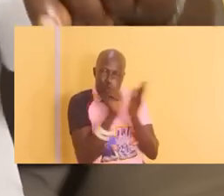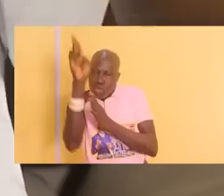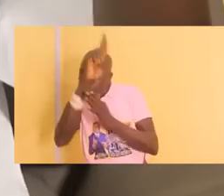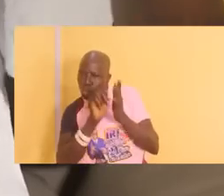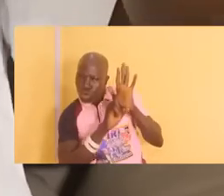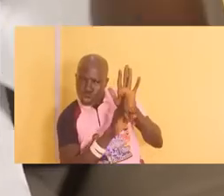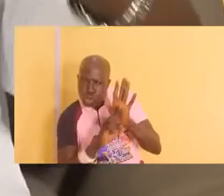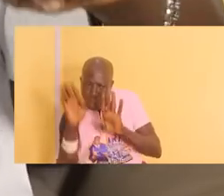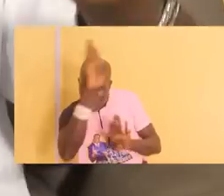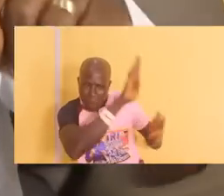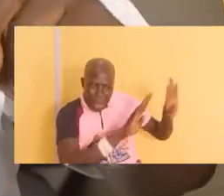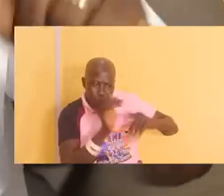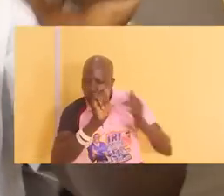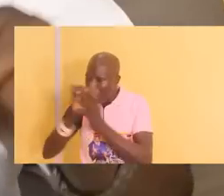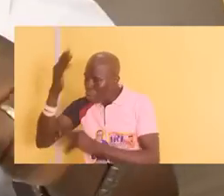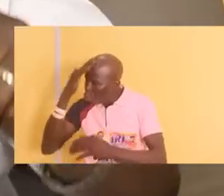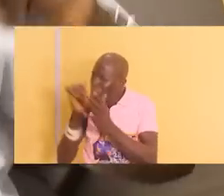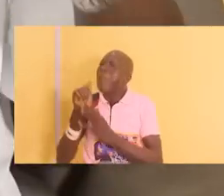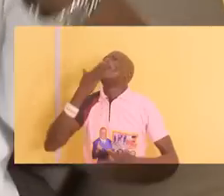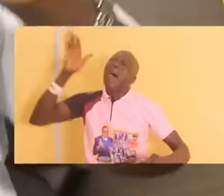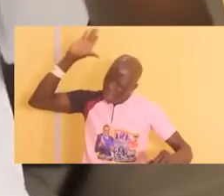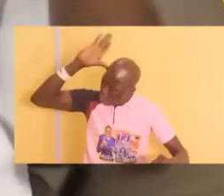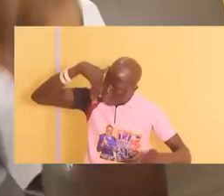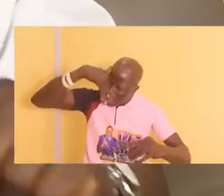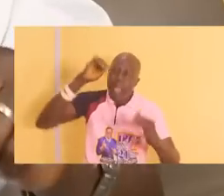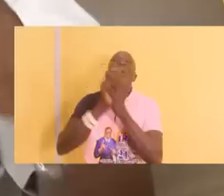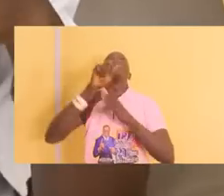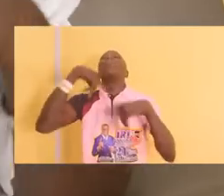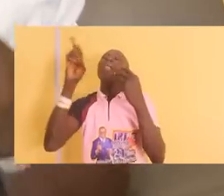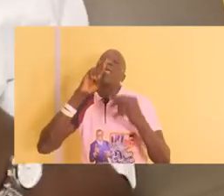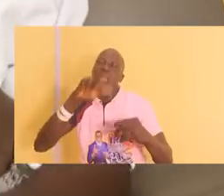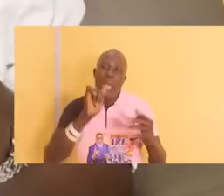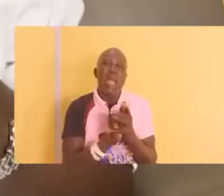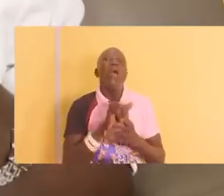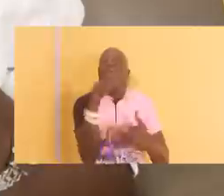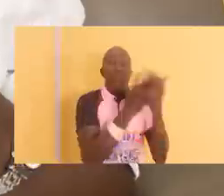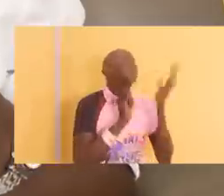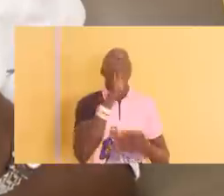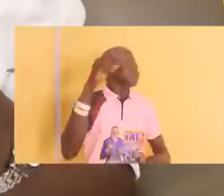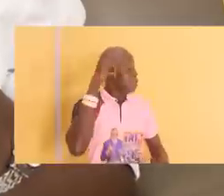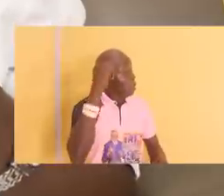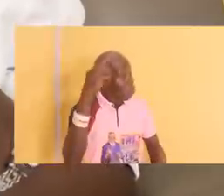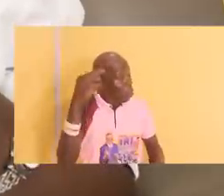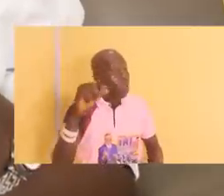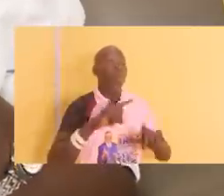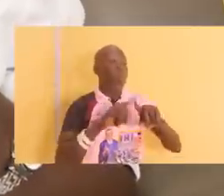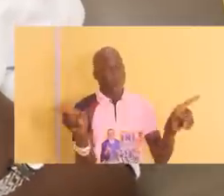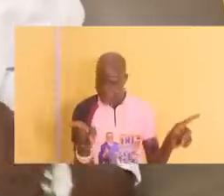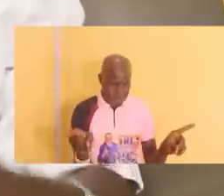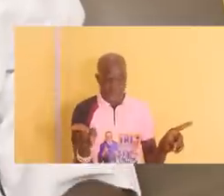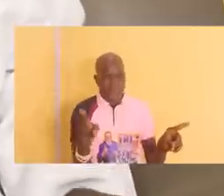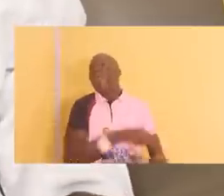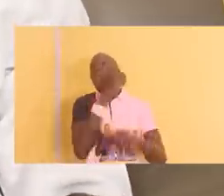they will show their evil acts to you. You know they are very wicked. She's not her. We're not in the dream,